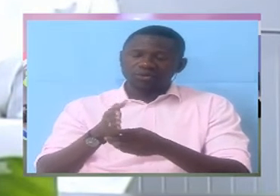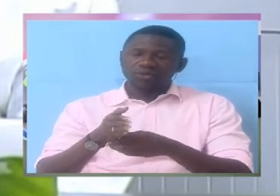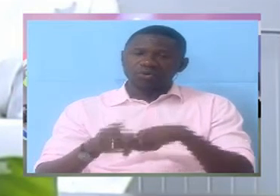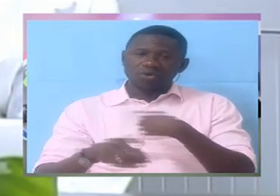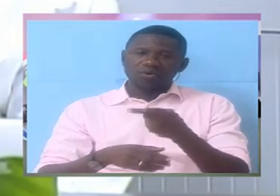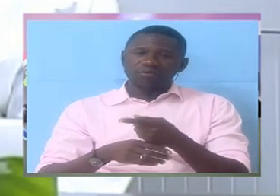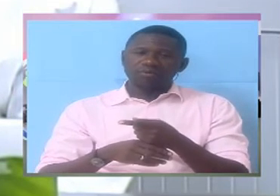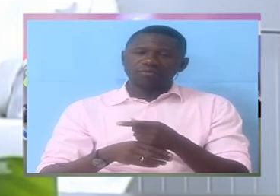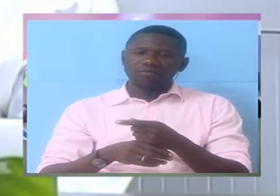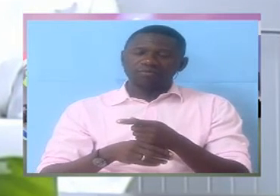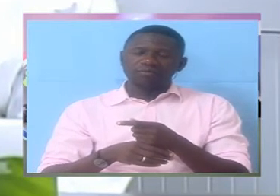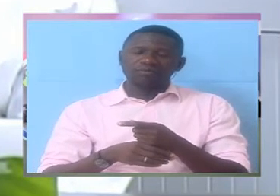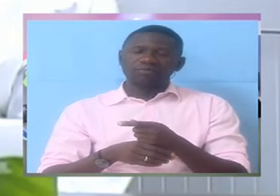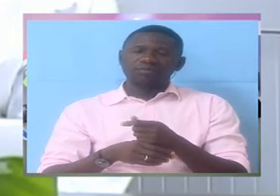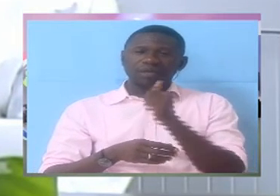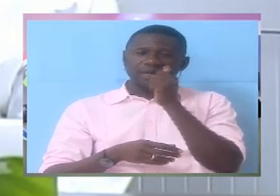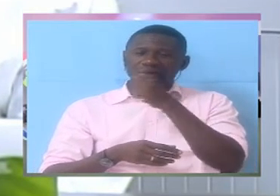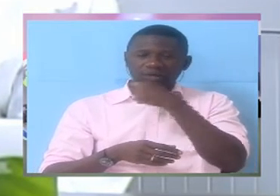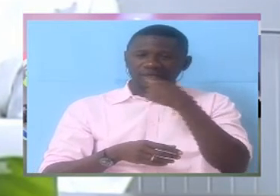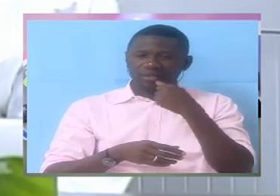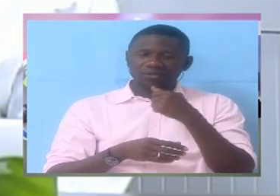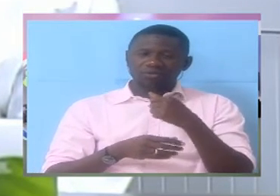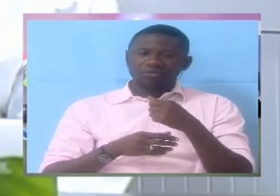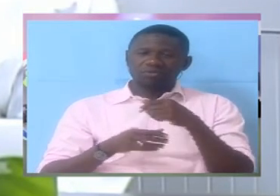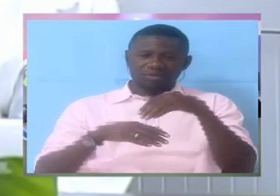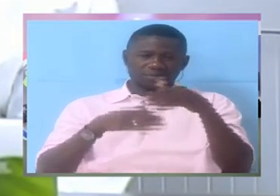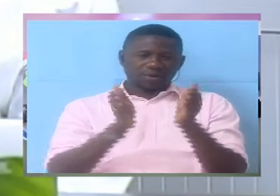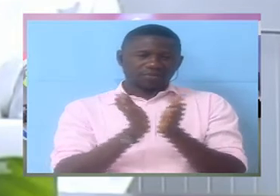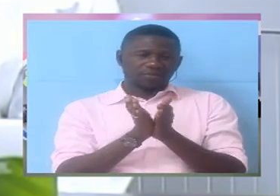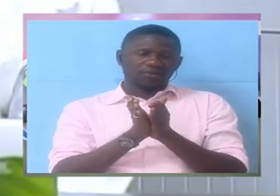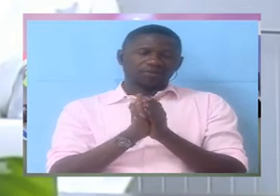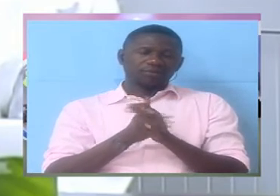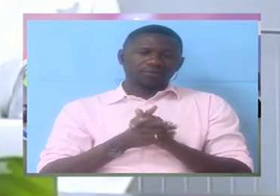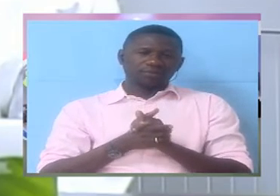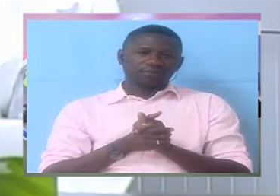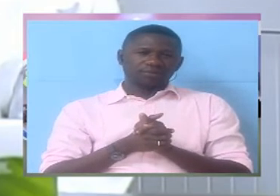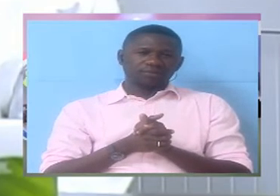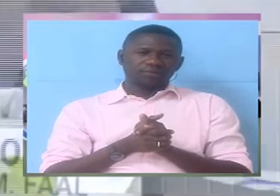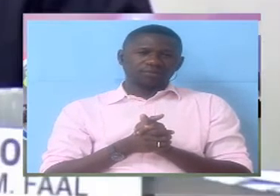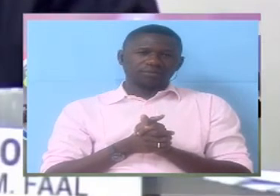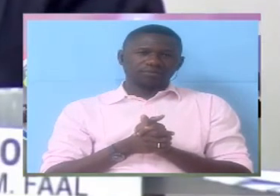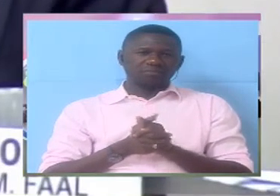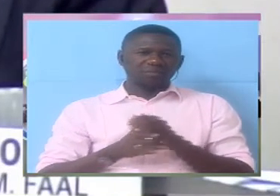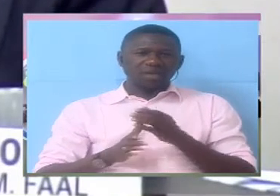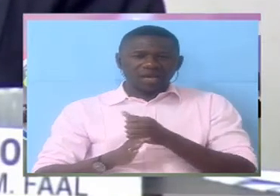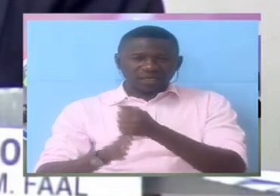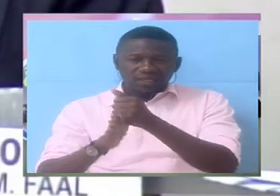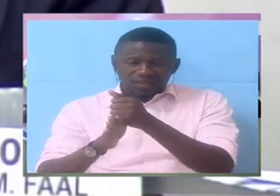Acting. I was deputy director at the time.